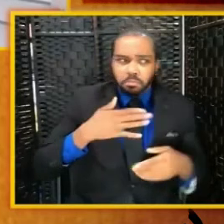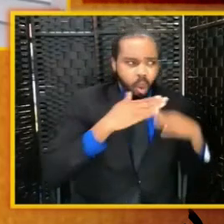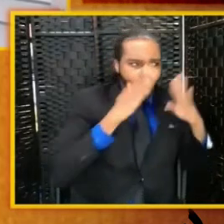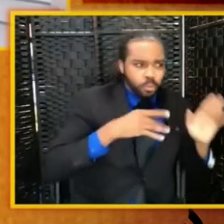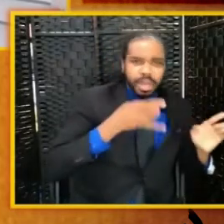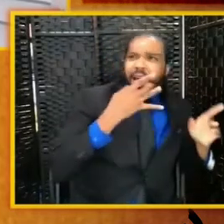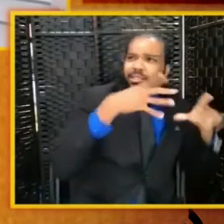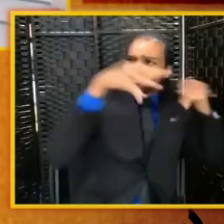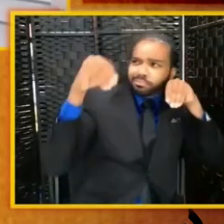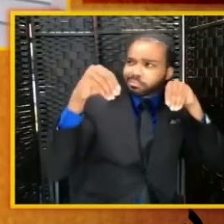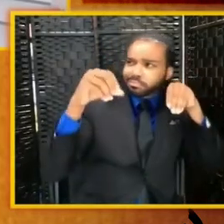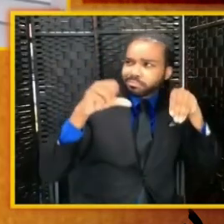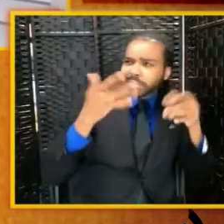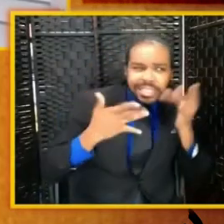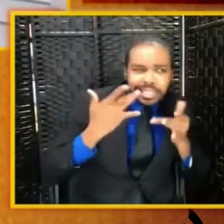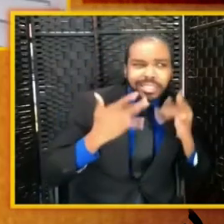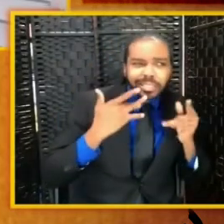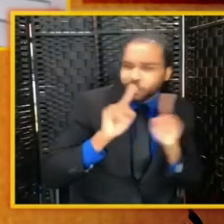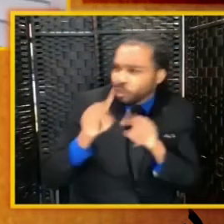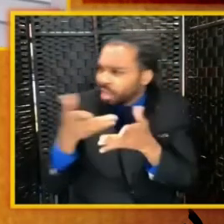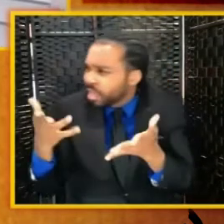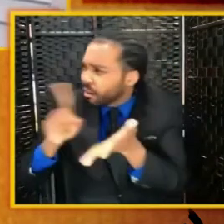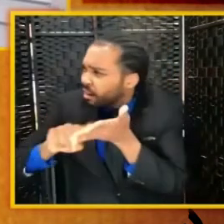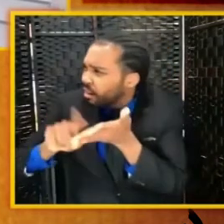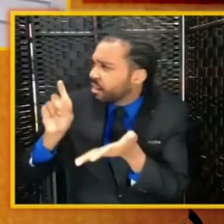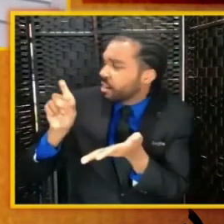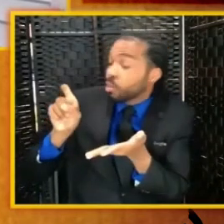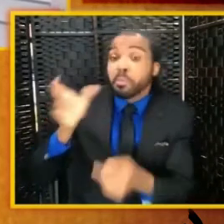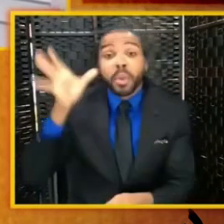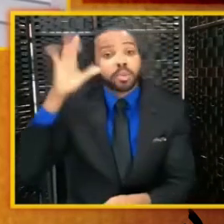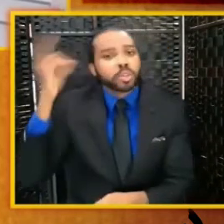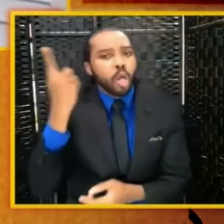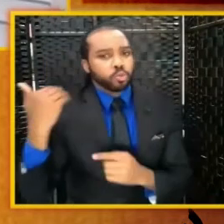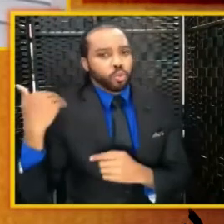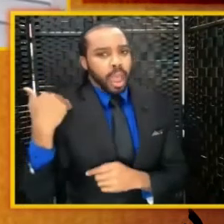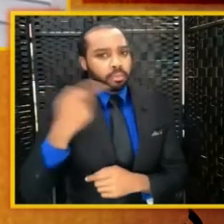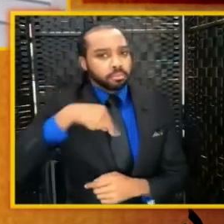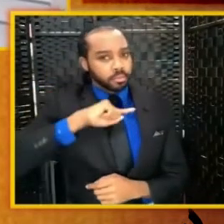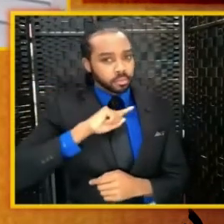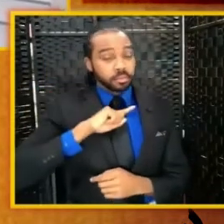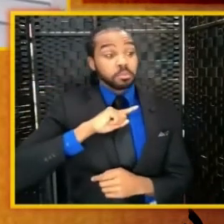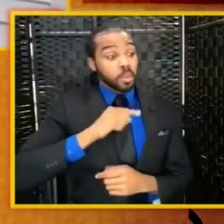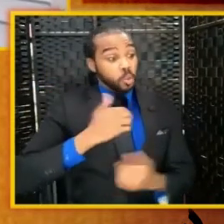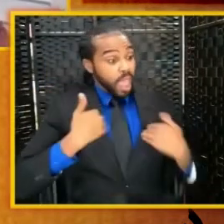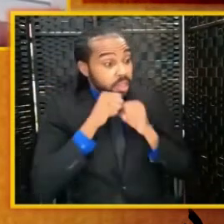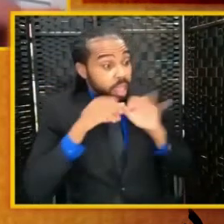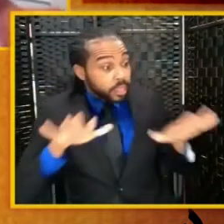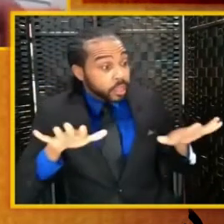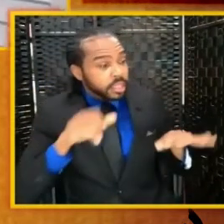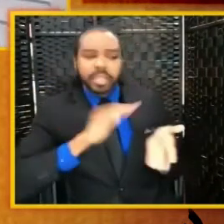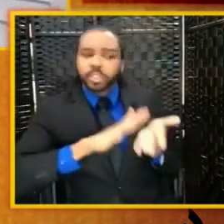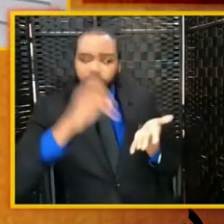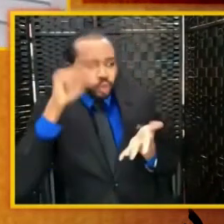effort and we didn't have running water. And my parents would remind us that having nothing was never an excuse for doing nothing. That was